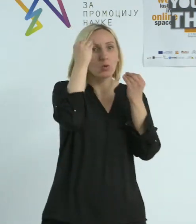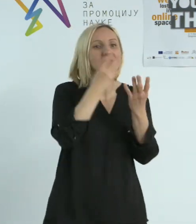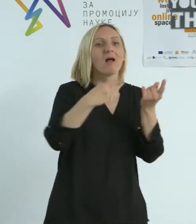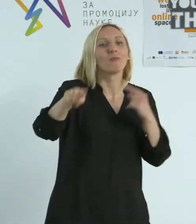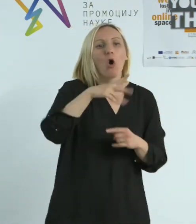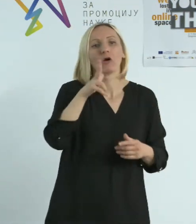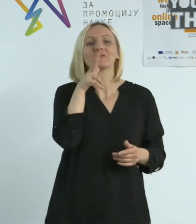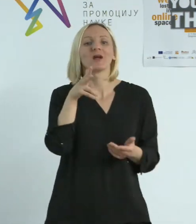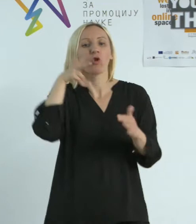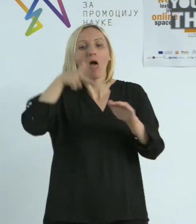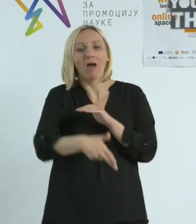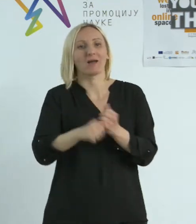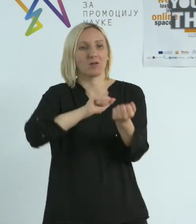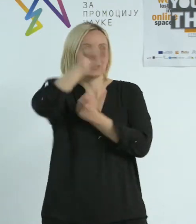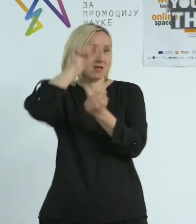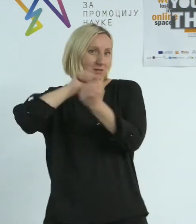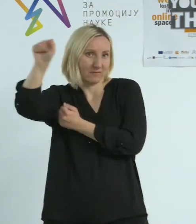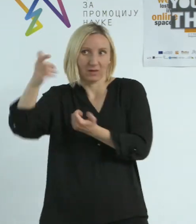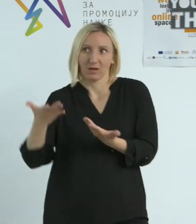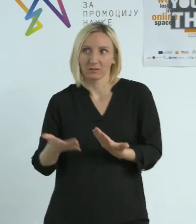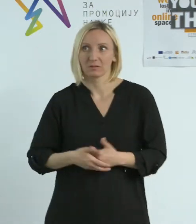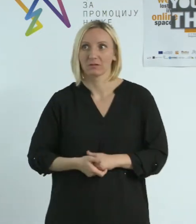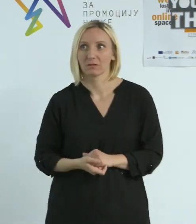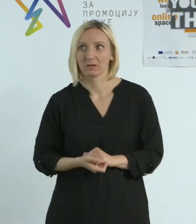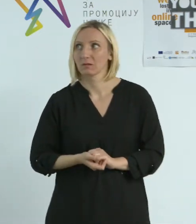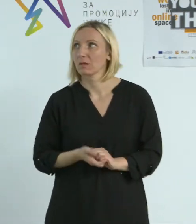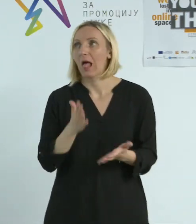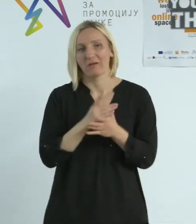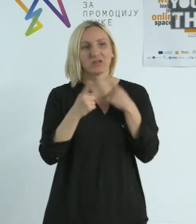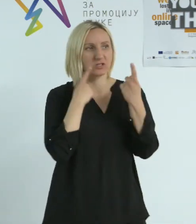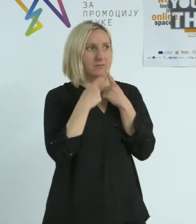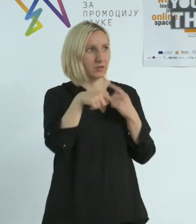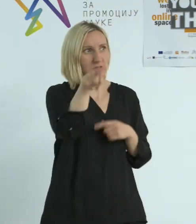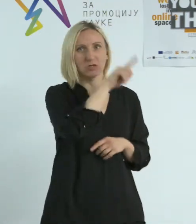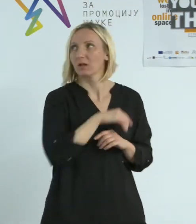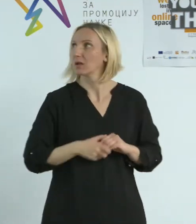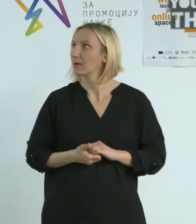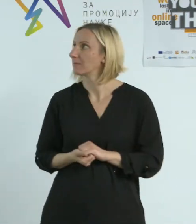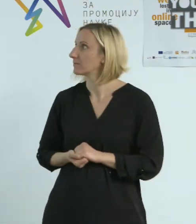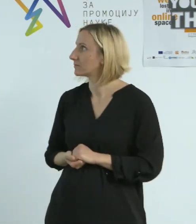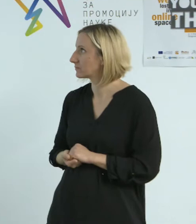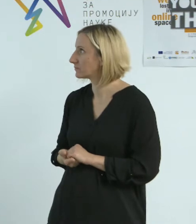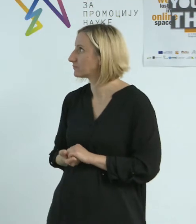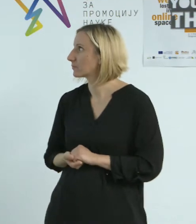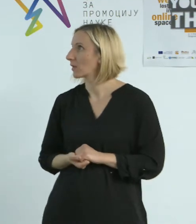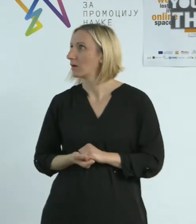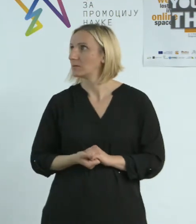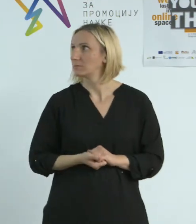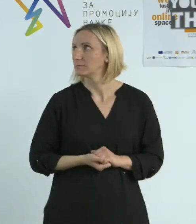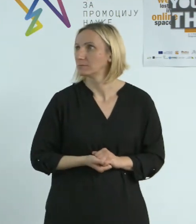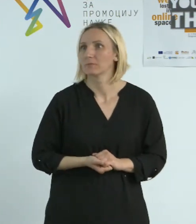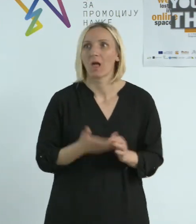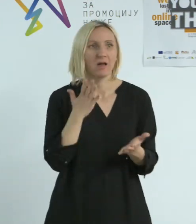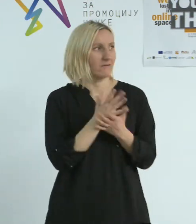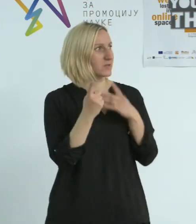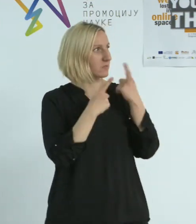And finally, that you already talked about, it's the question of how to improve interaction with and between participants, what we